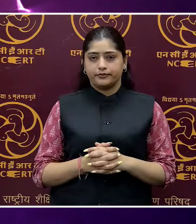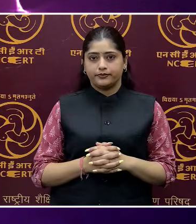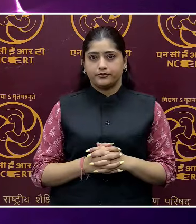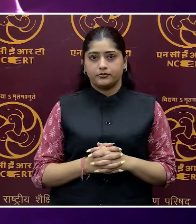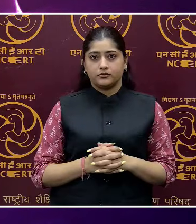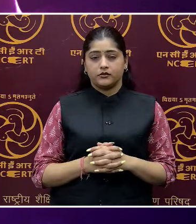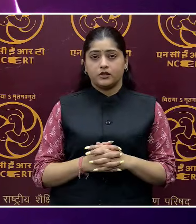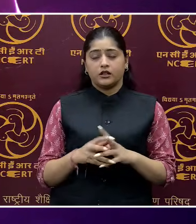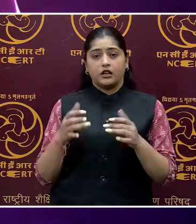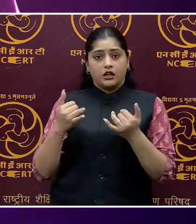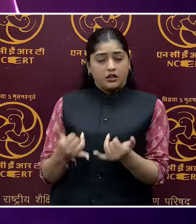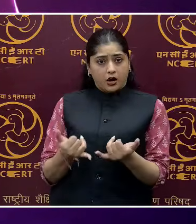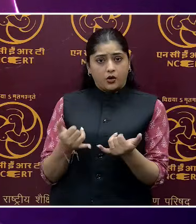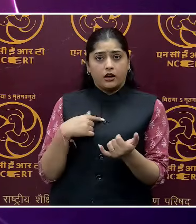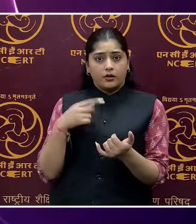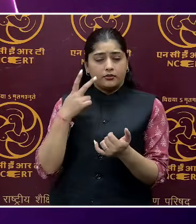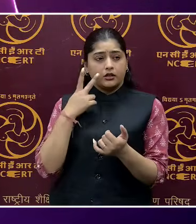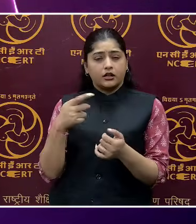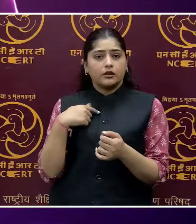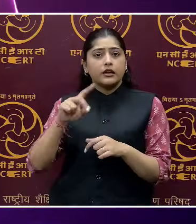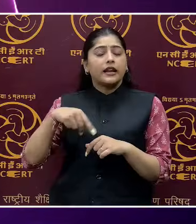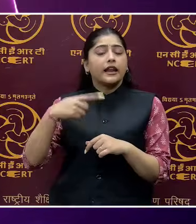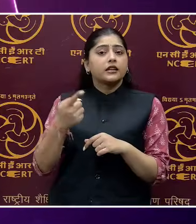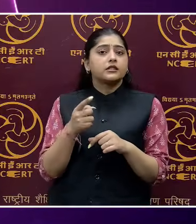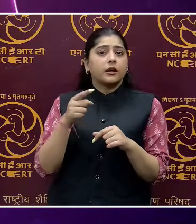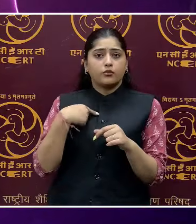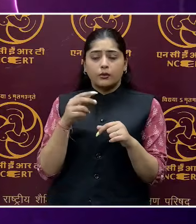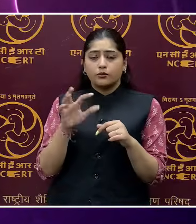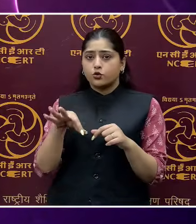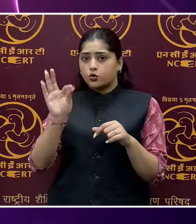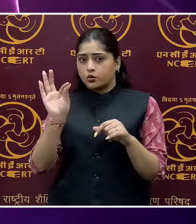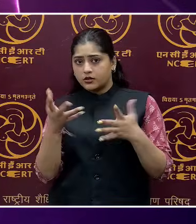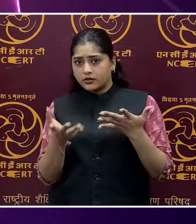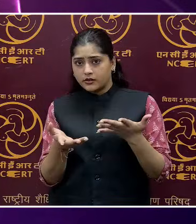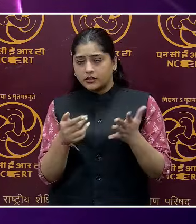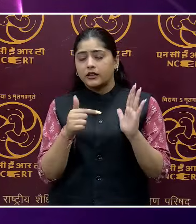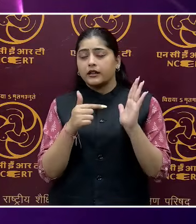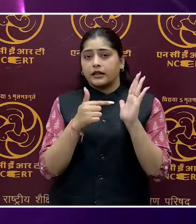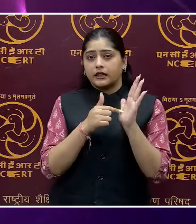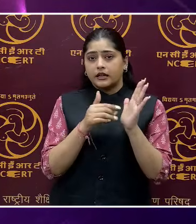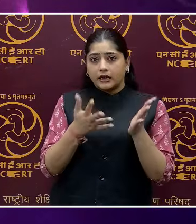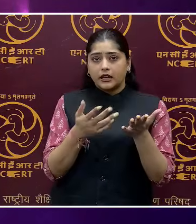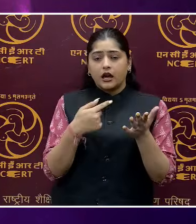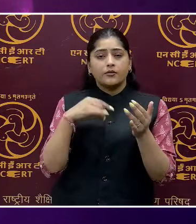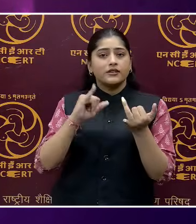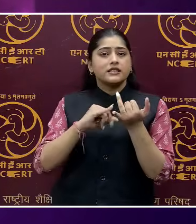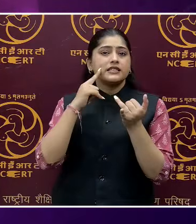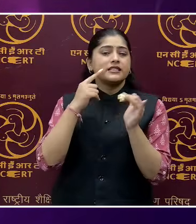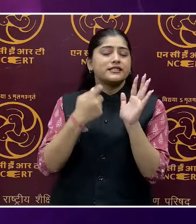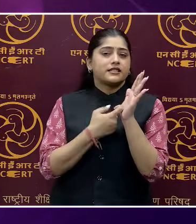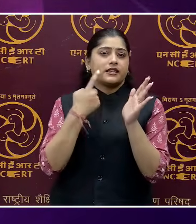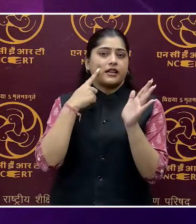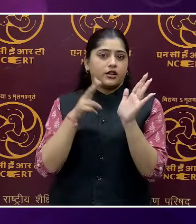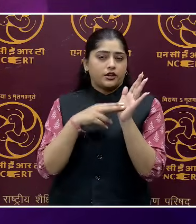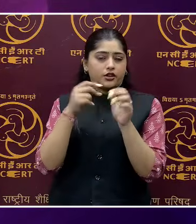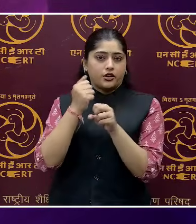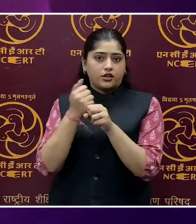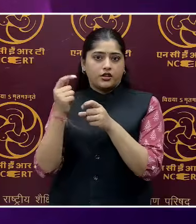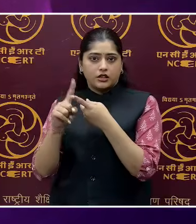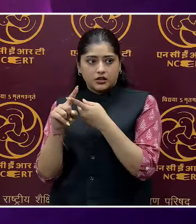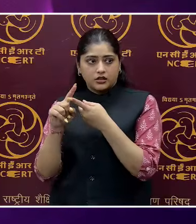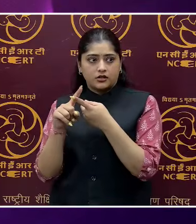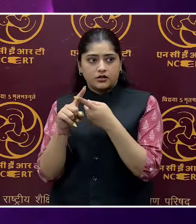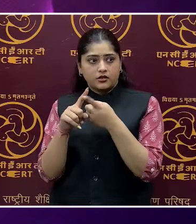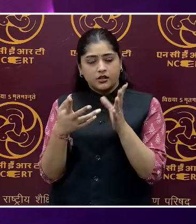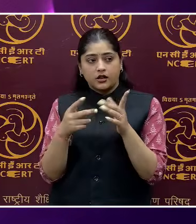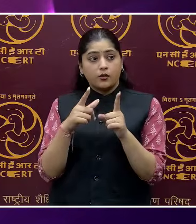So we will do the next option. Click on the syringe and drag it to the water.